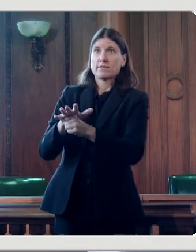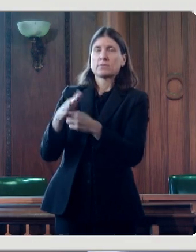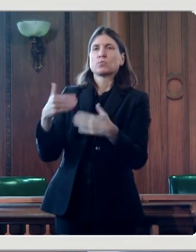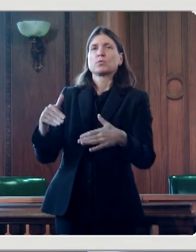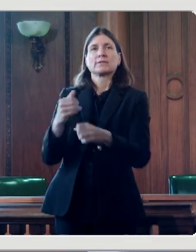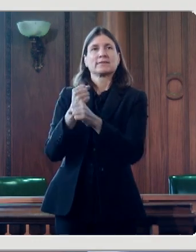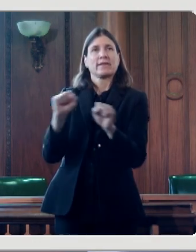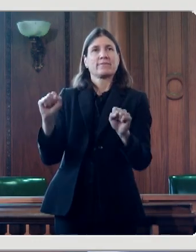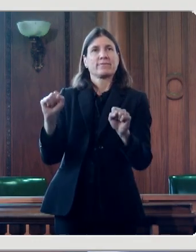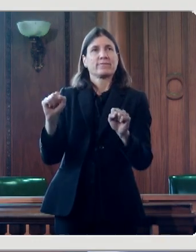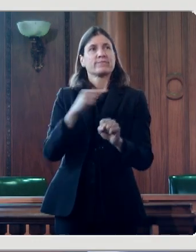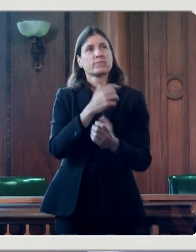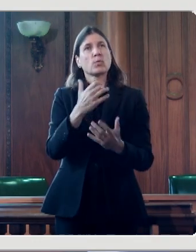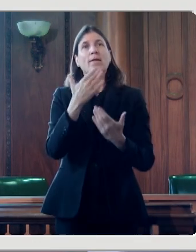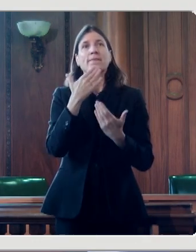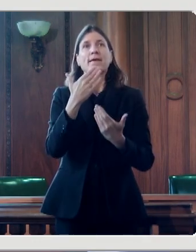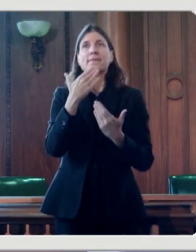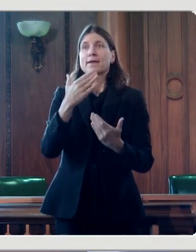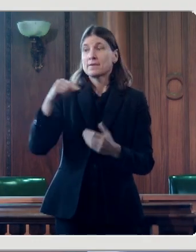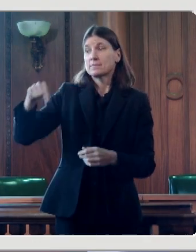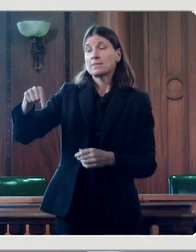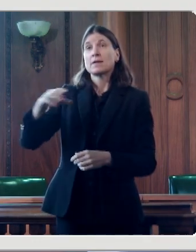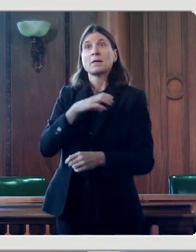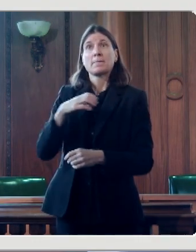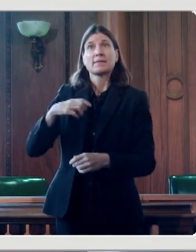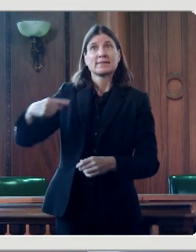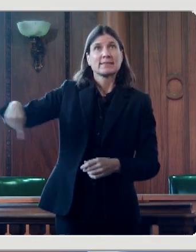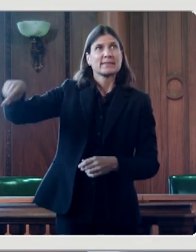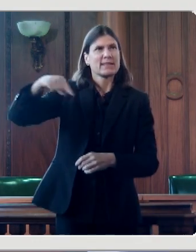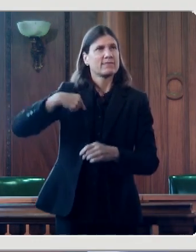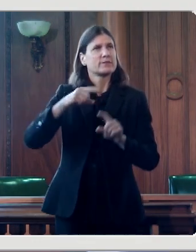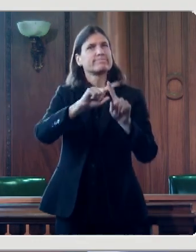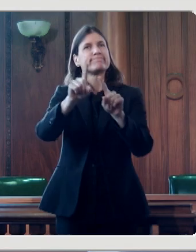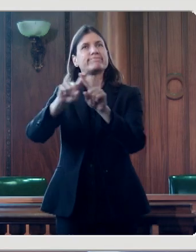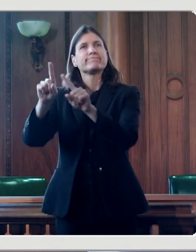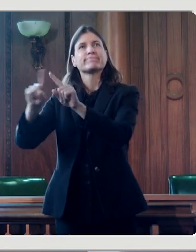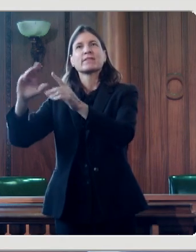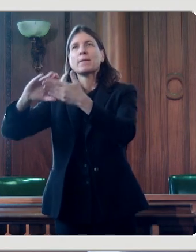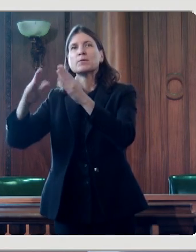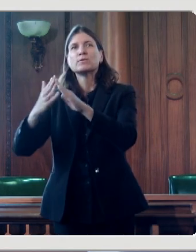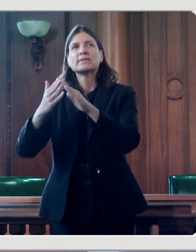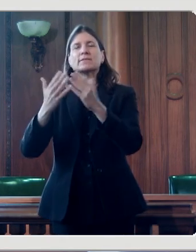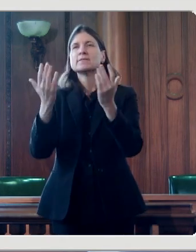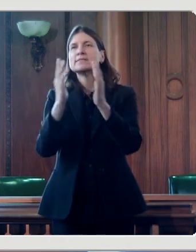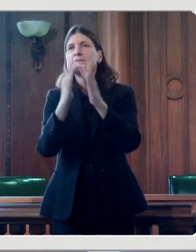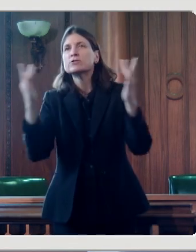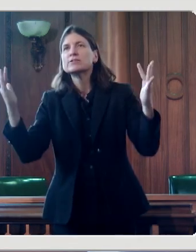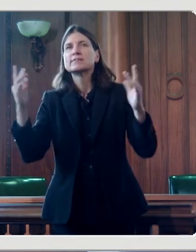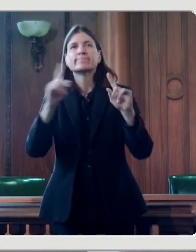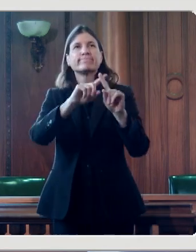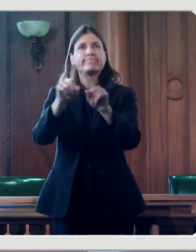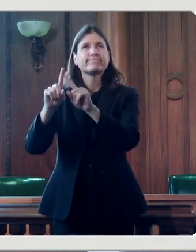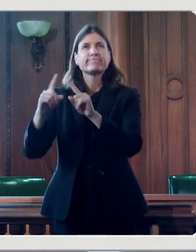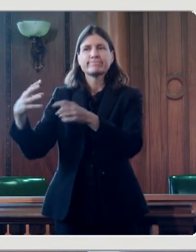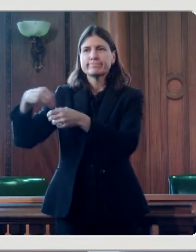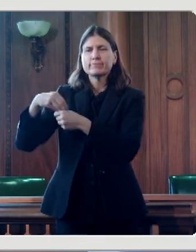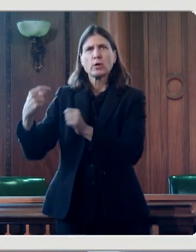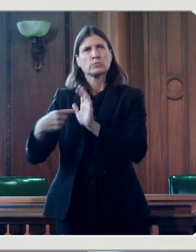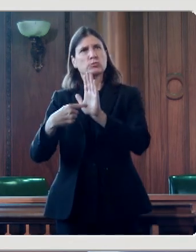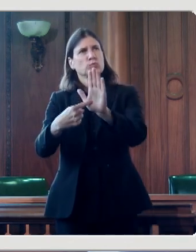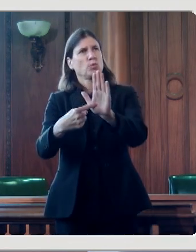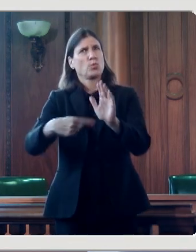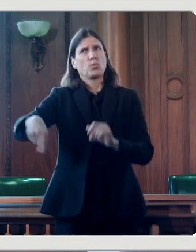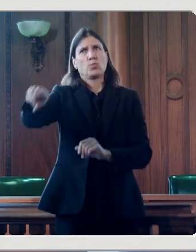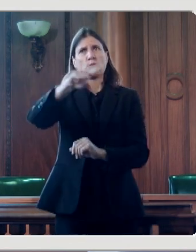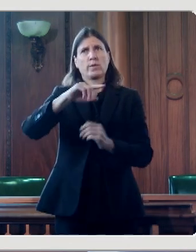a diverse group, to get that word out to young and old that the vaccines will help keep you safe and